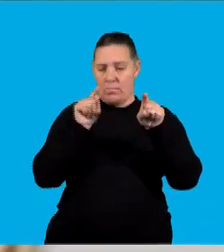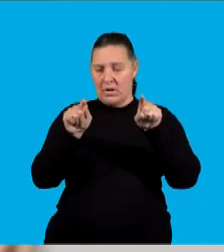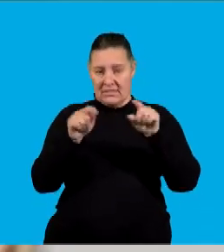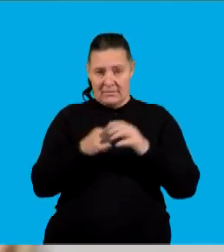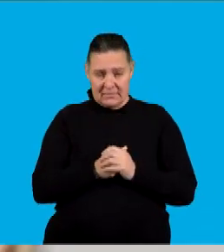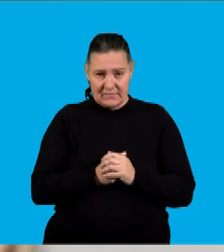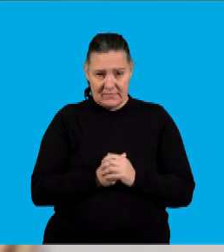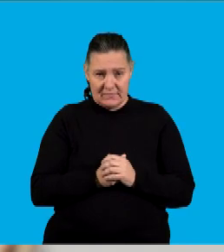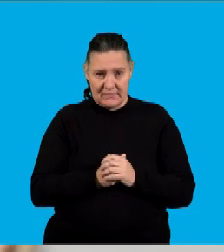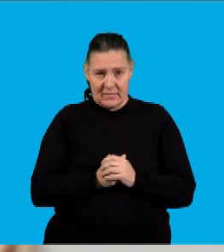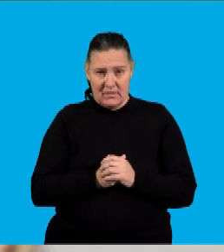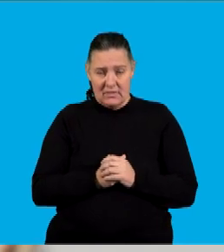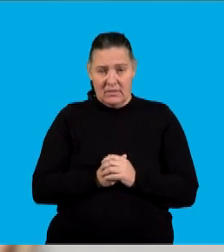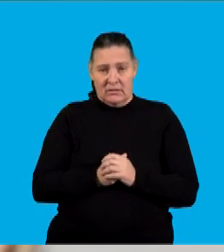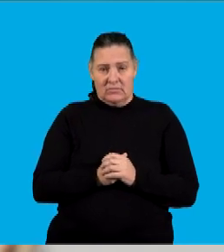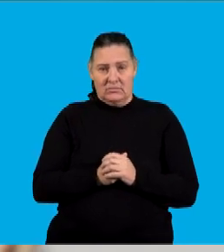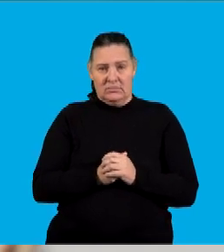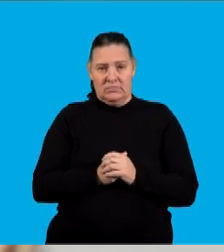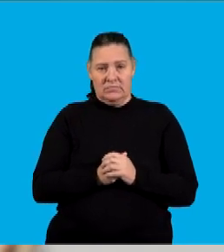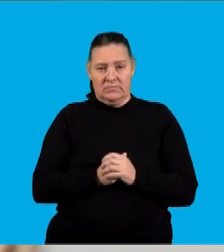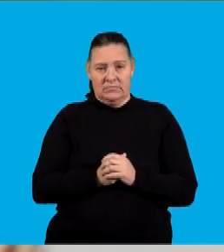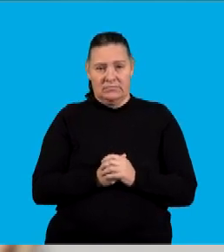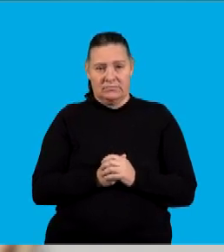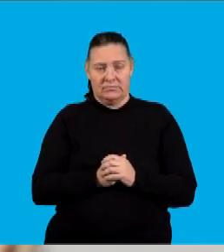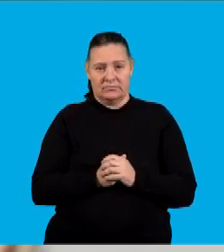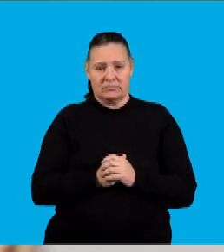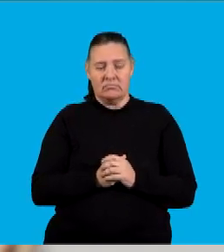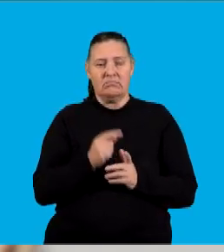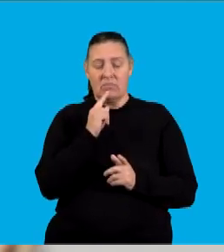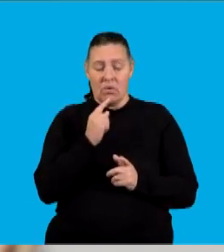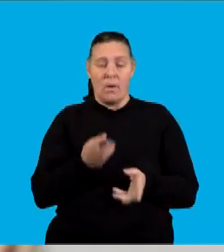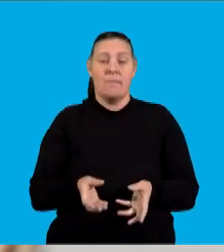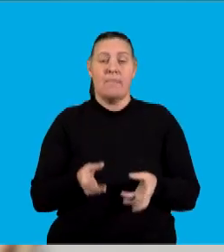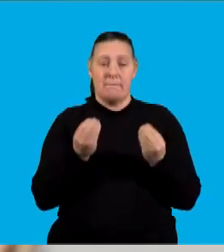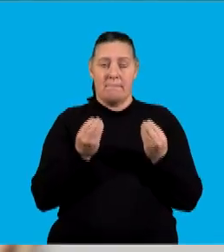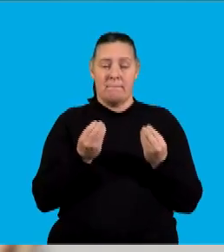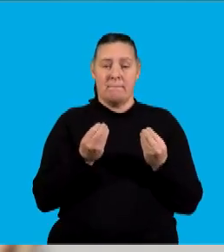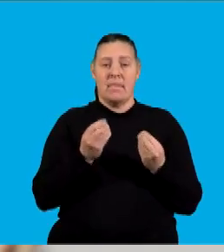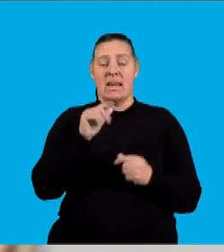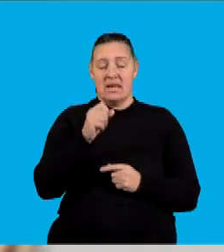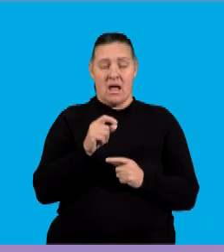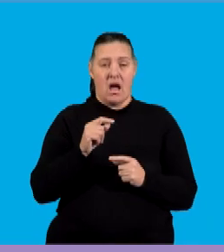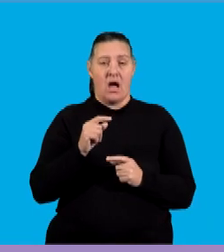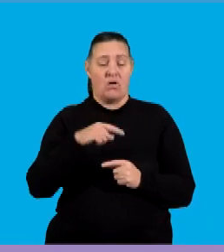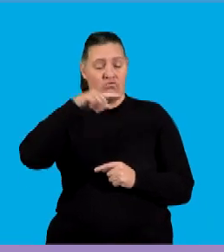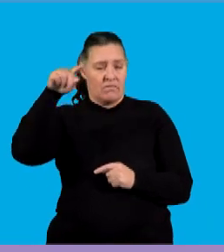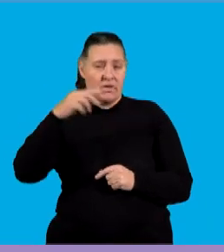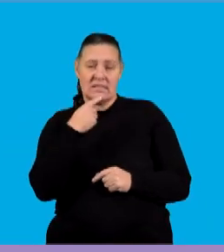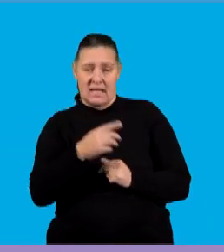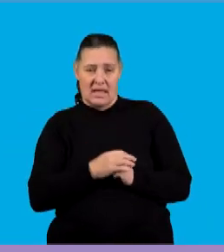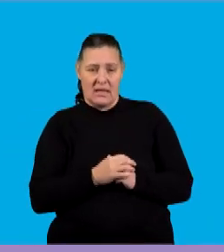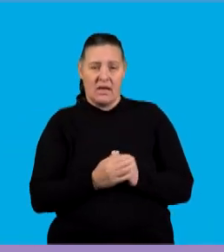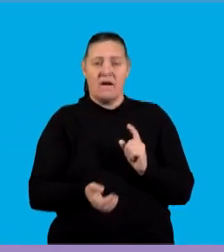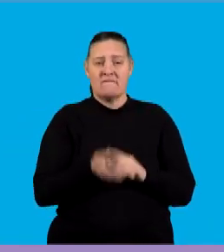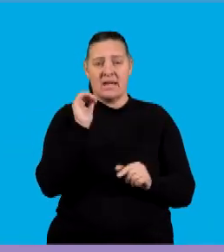next question, where we are going to be finding the equation of a linear graph. So it says there, find the equation for the